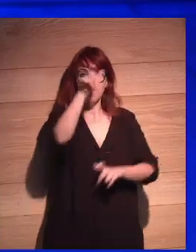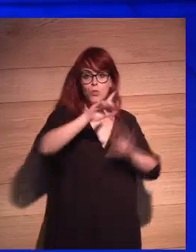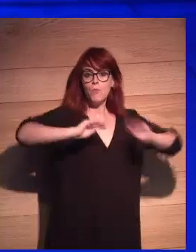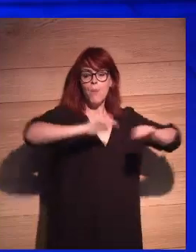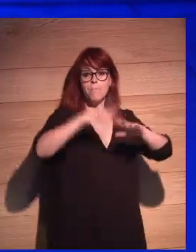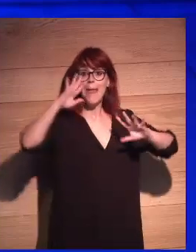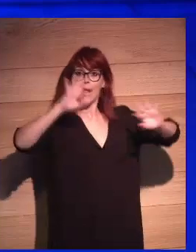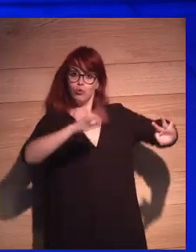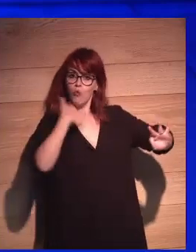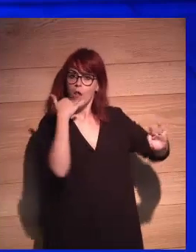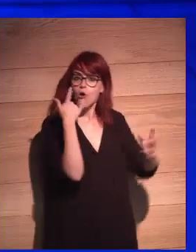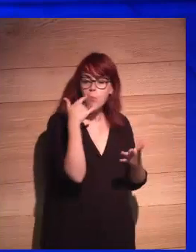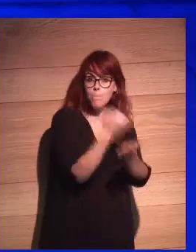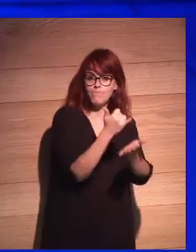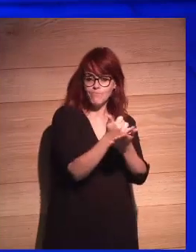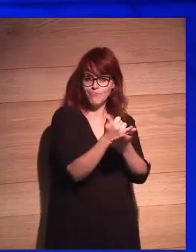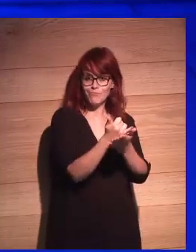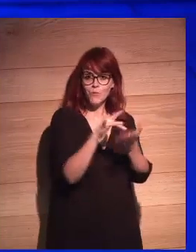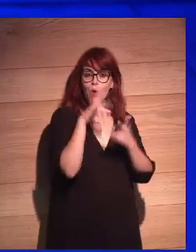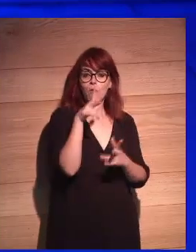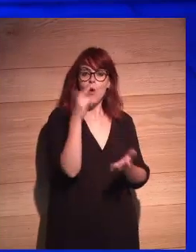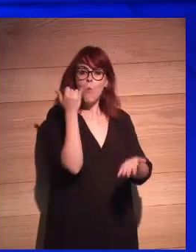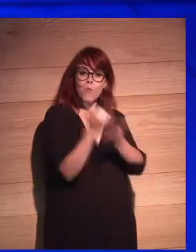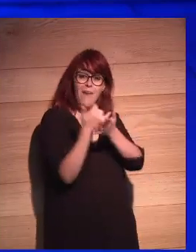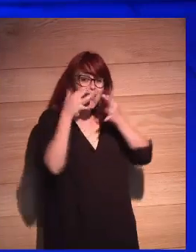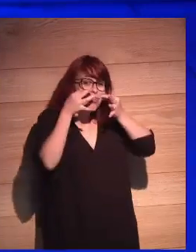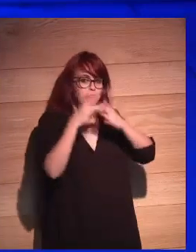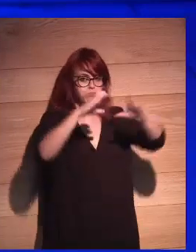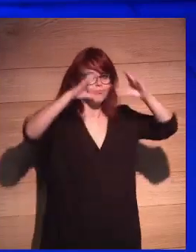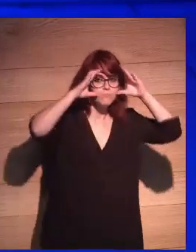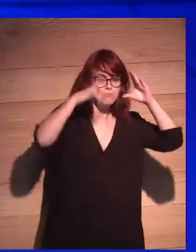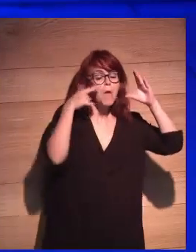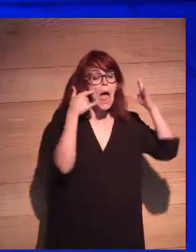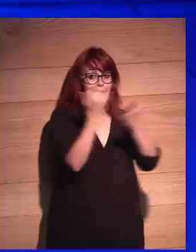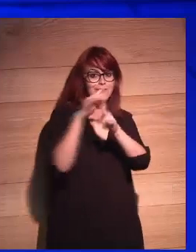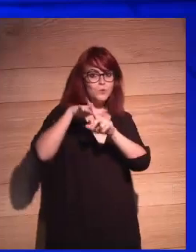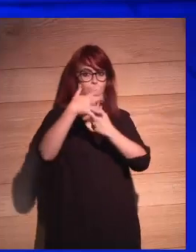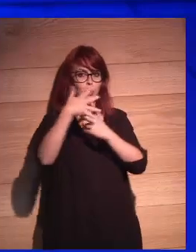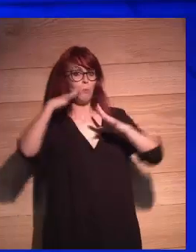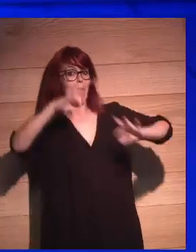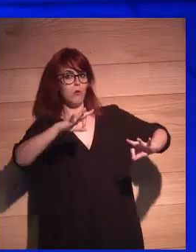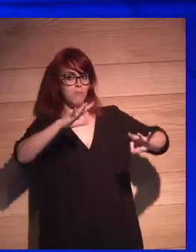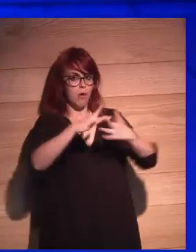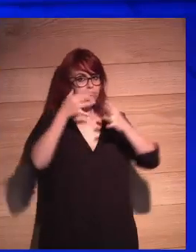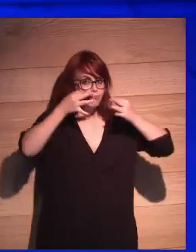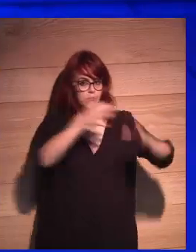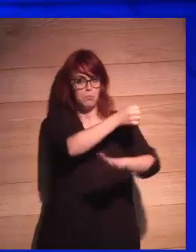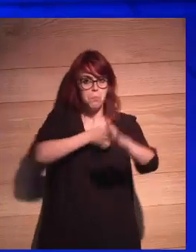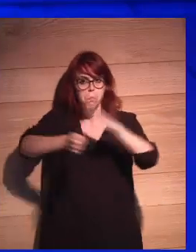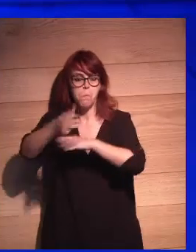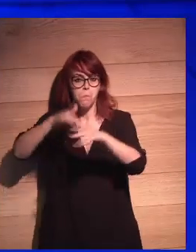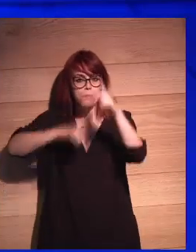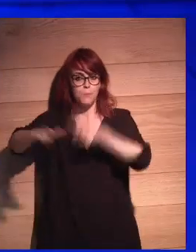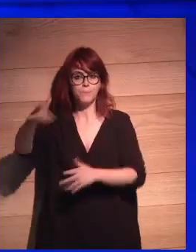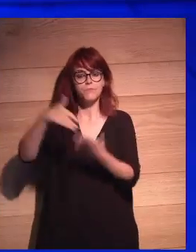much easier, much cheaper to train someone to do something difficult through virtual reality